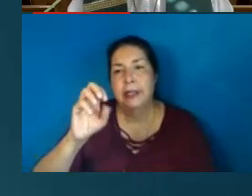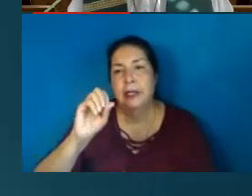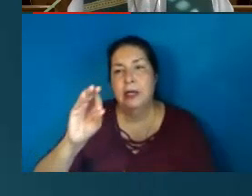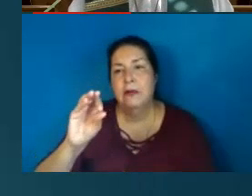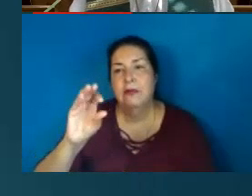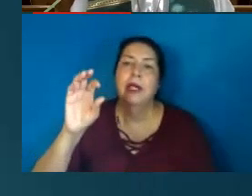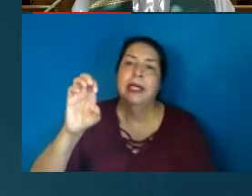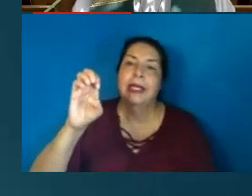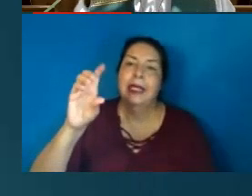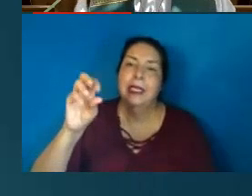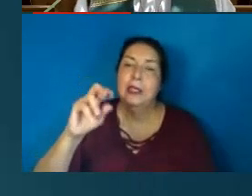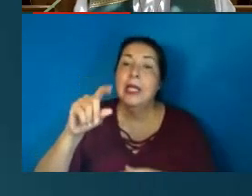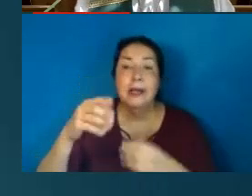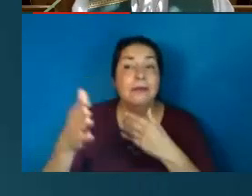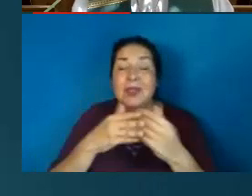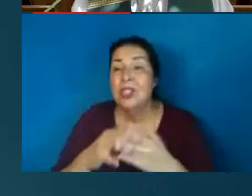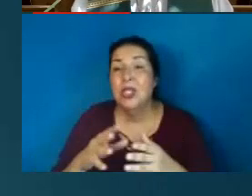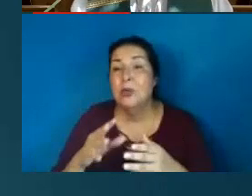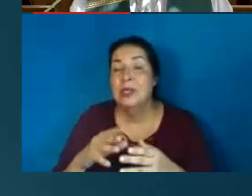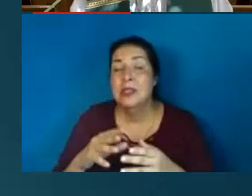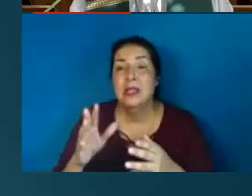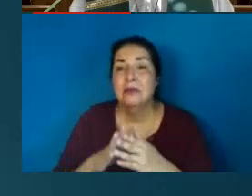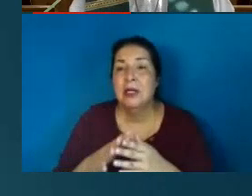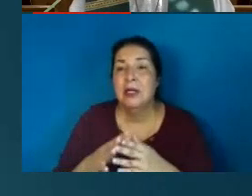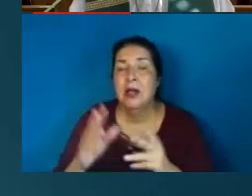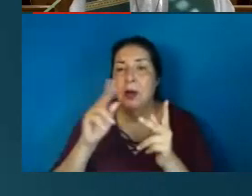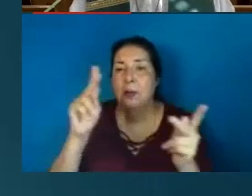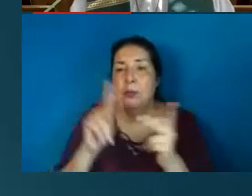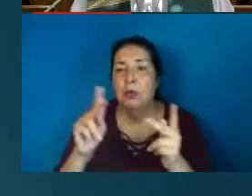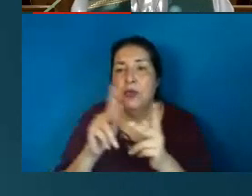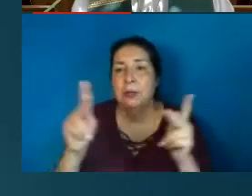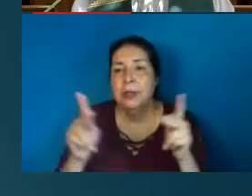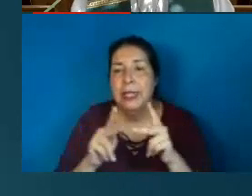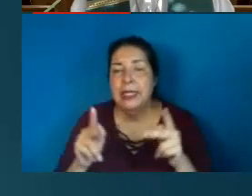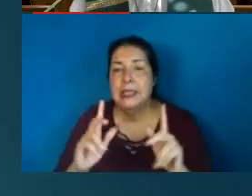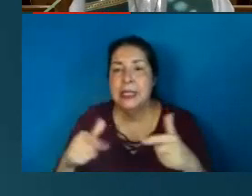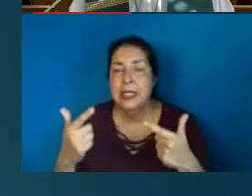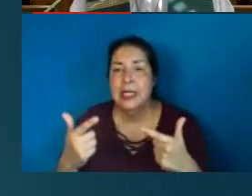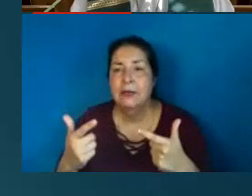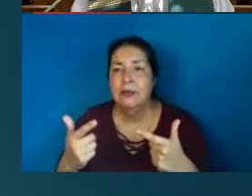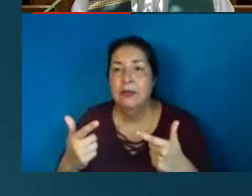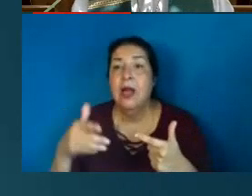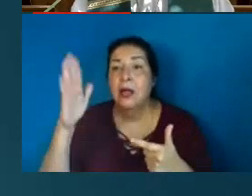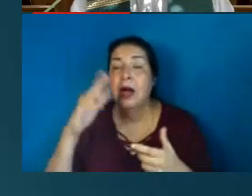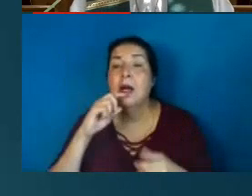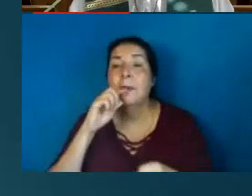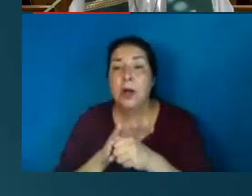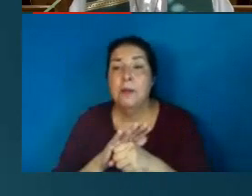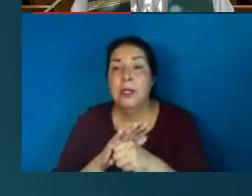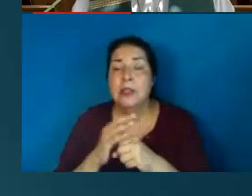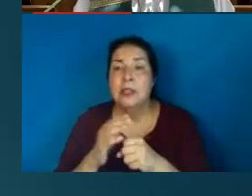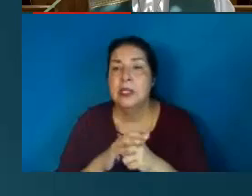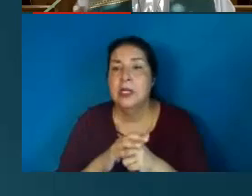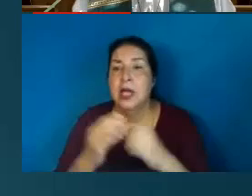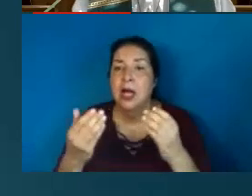and Eve lost, God promised them an even greater paradise. The same paradise the crucified